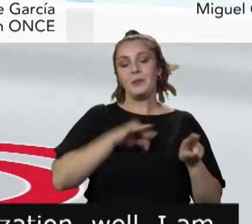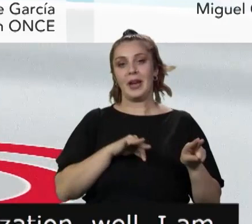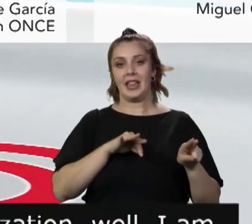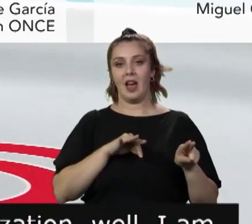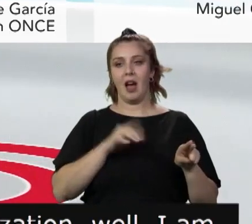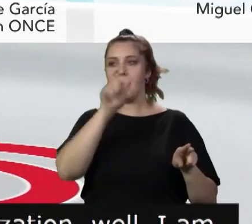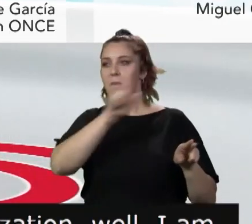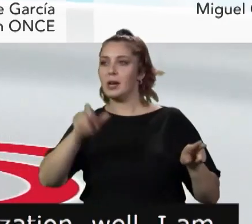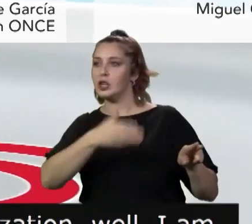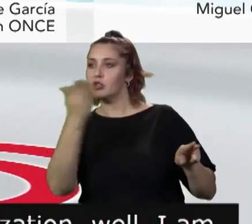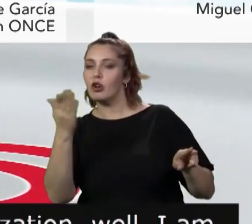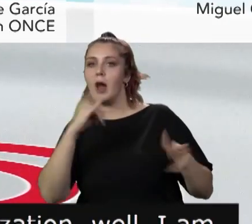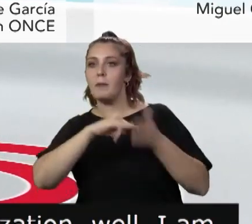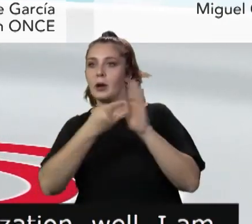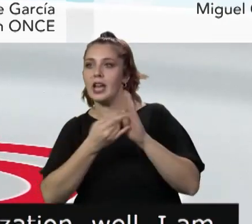tool?